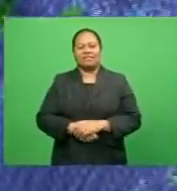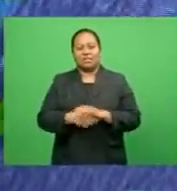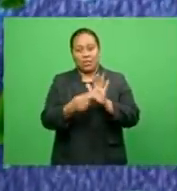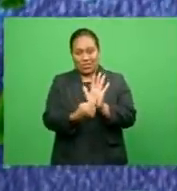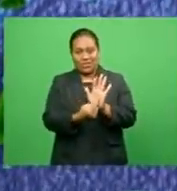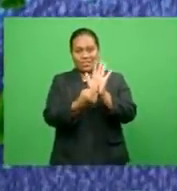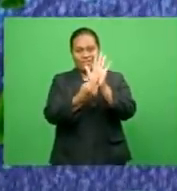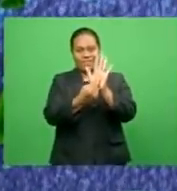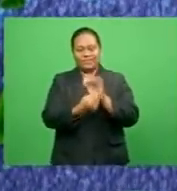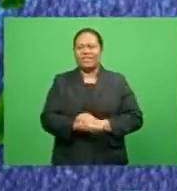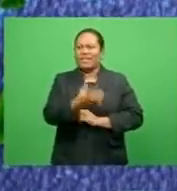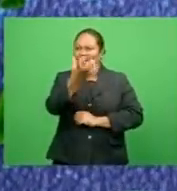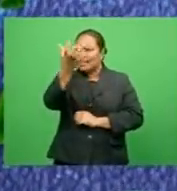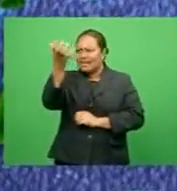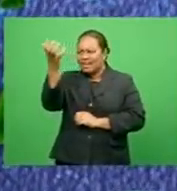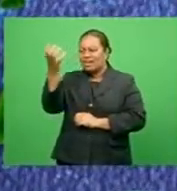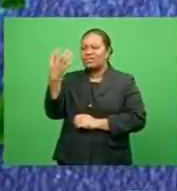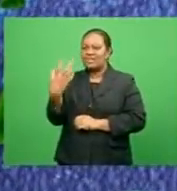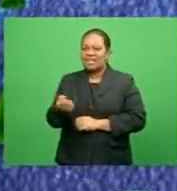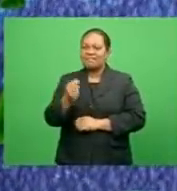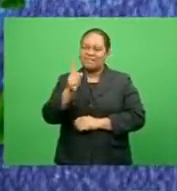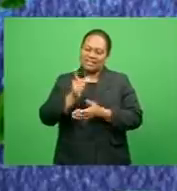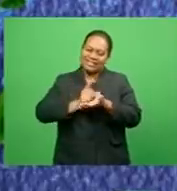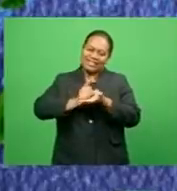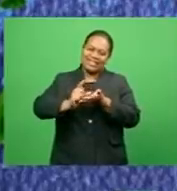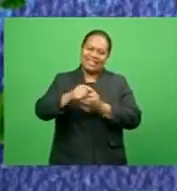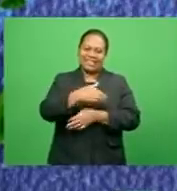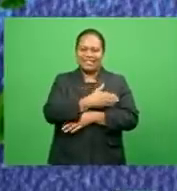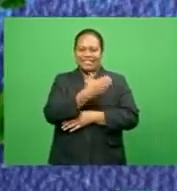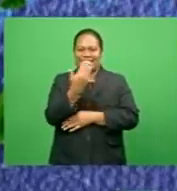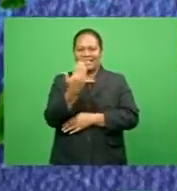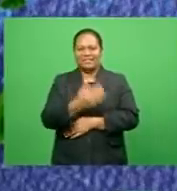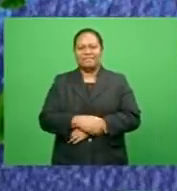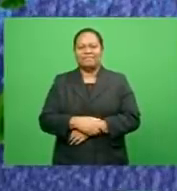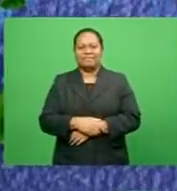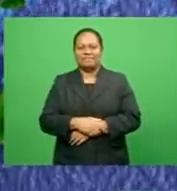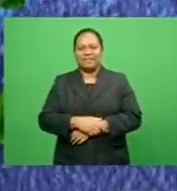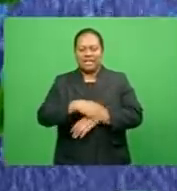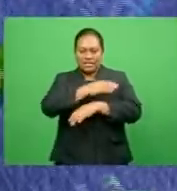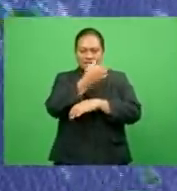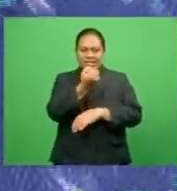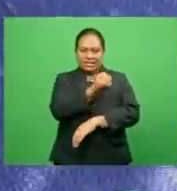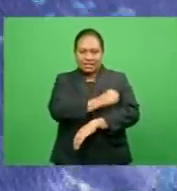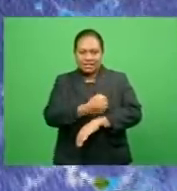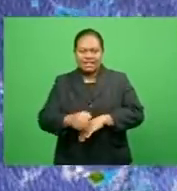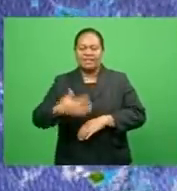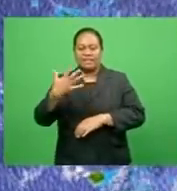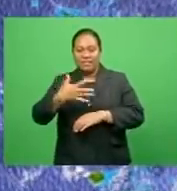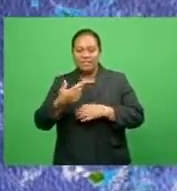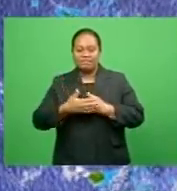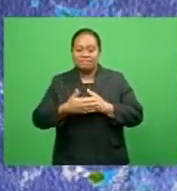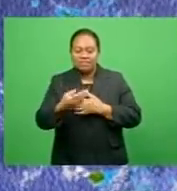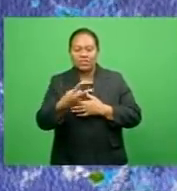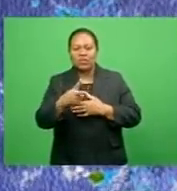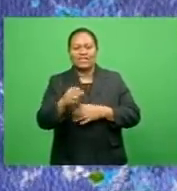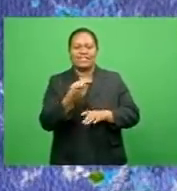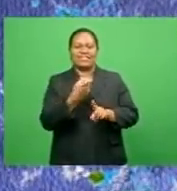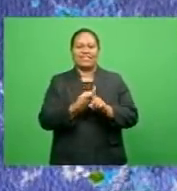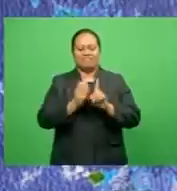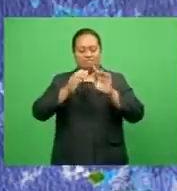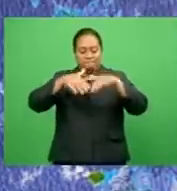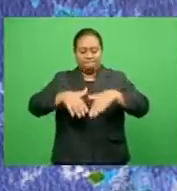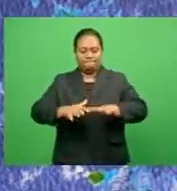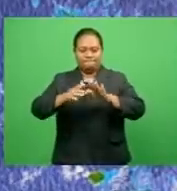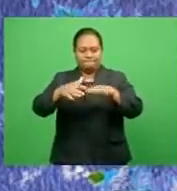cloudy patches on a largely clear day. At sea, southeast winds 15 to 20 knots, moderate to rough